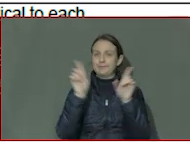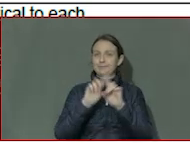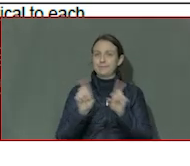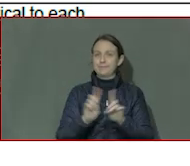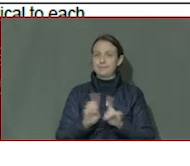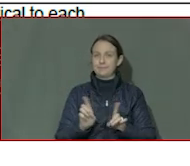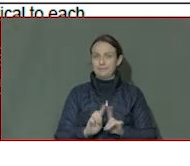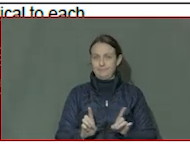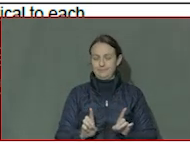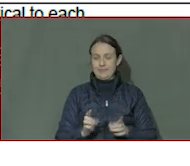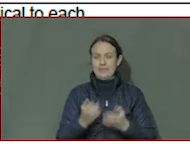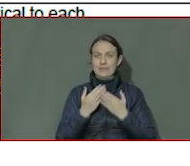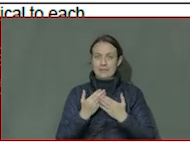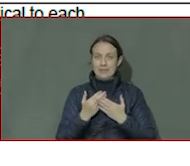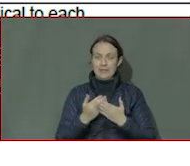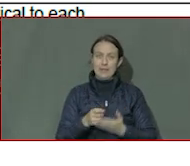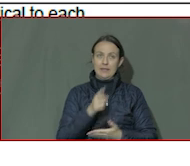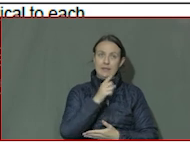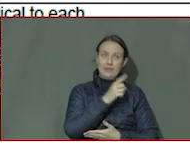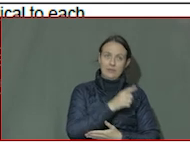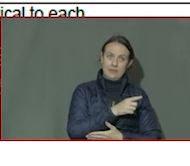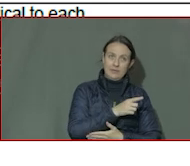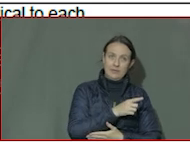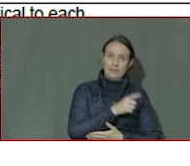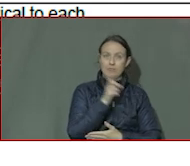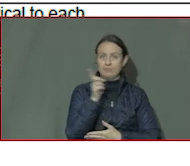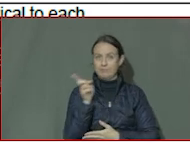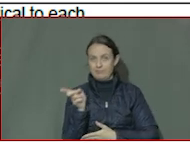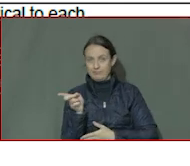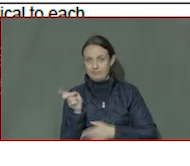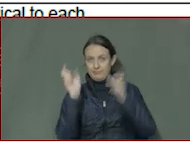The difference between mitosis and